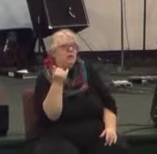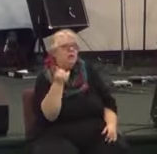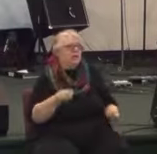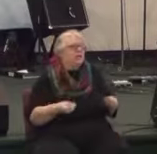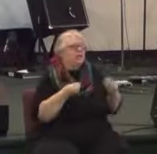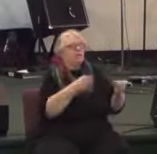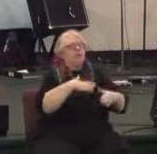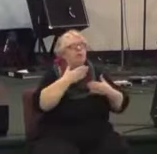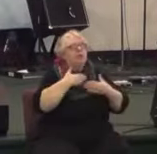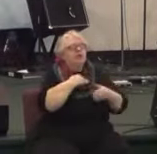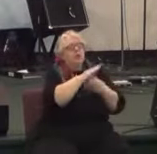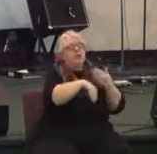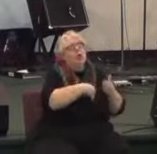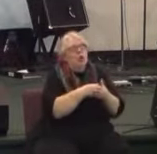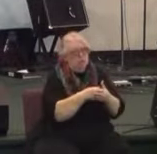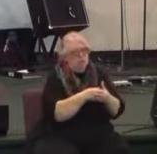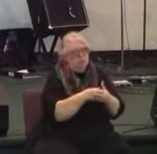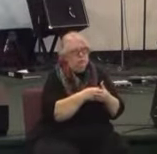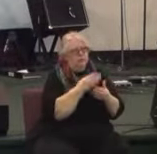All the people are gathered.